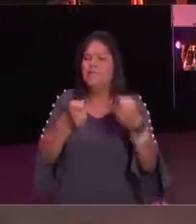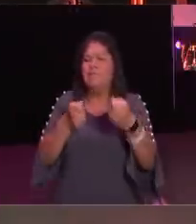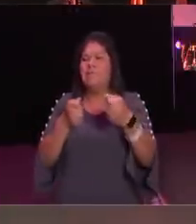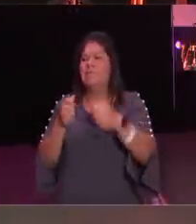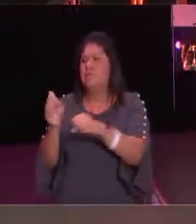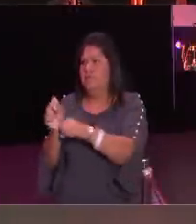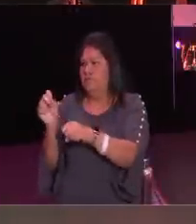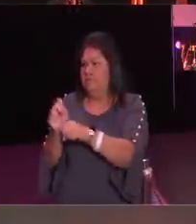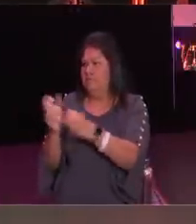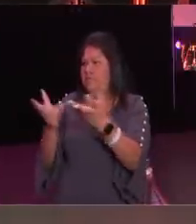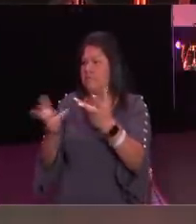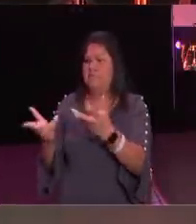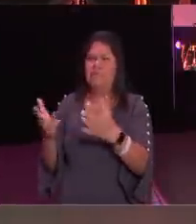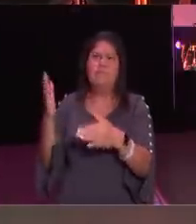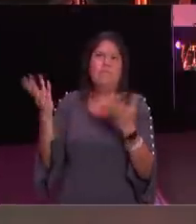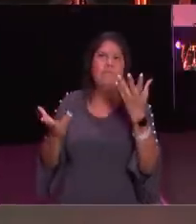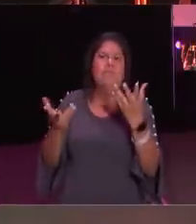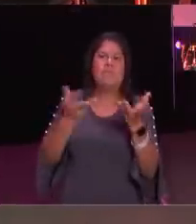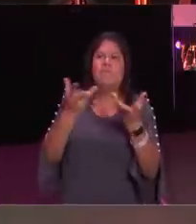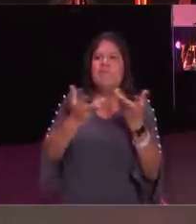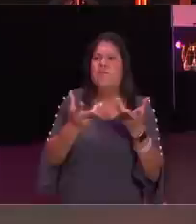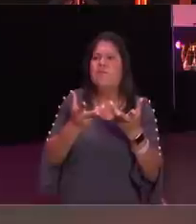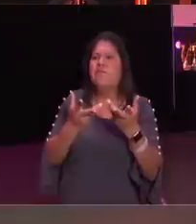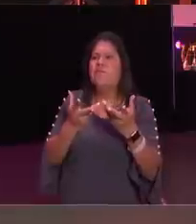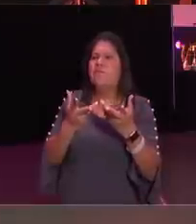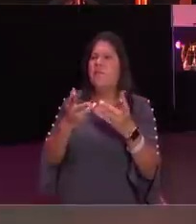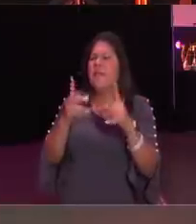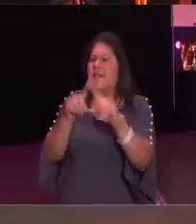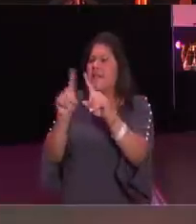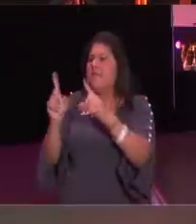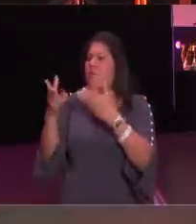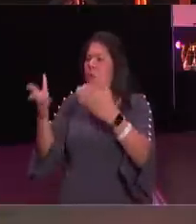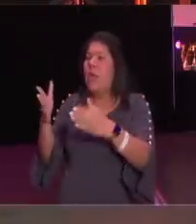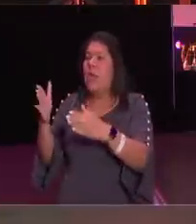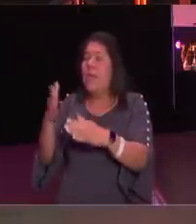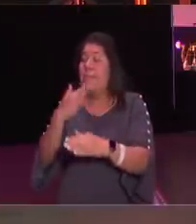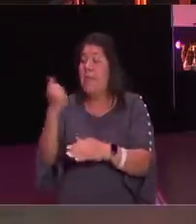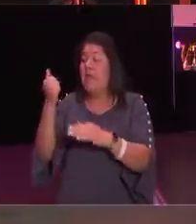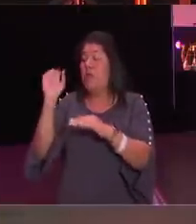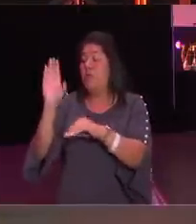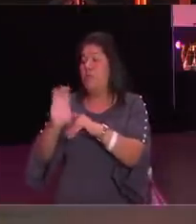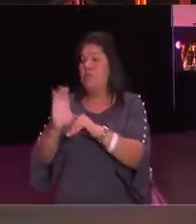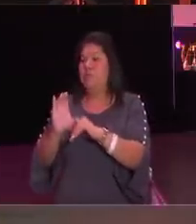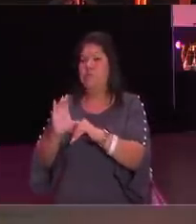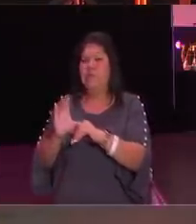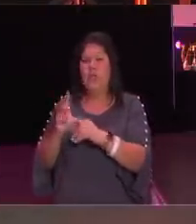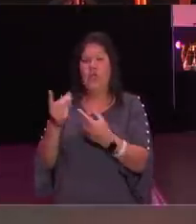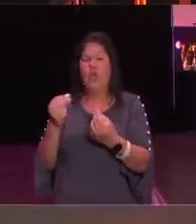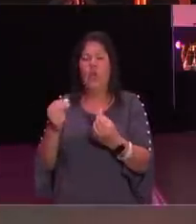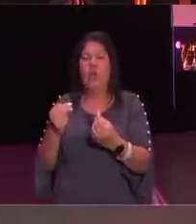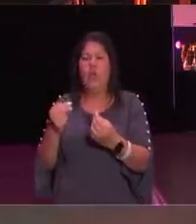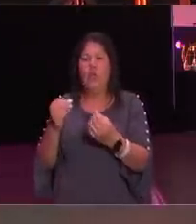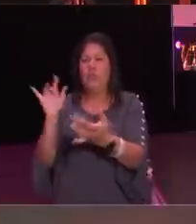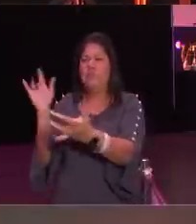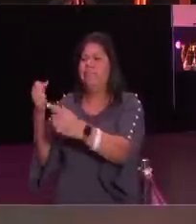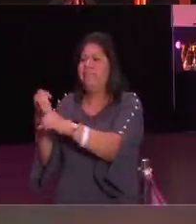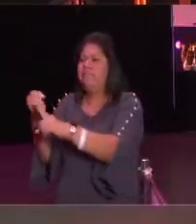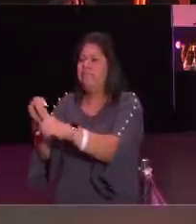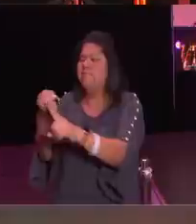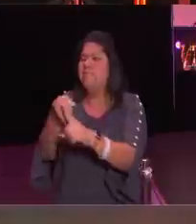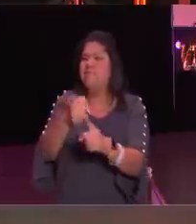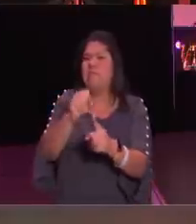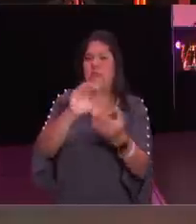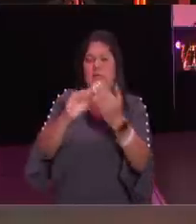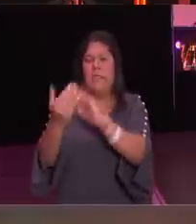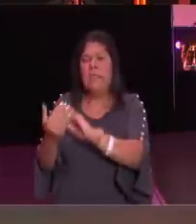field. It could be a call to serve in a greater way in your local church, doing something to reach people in your